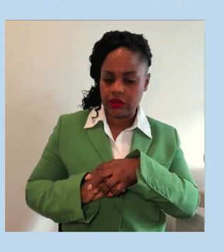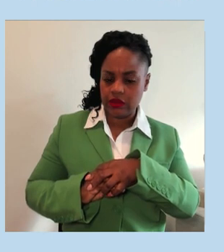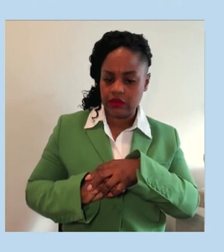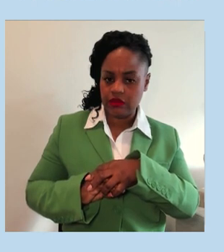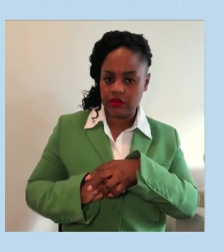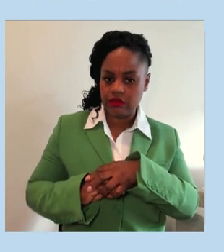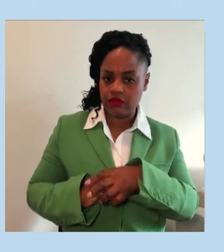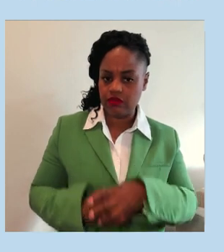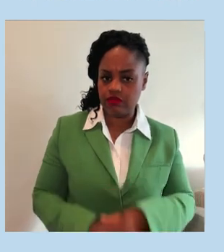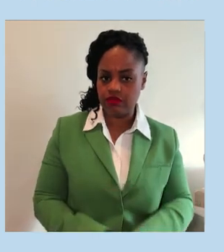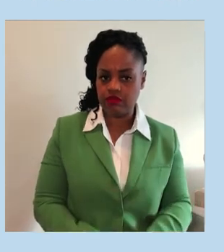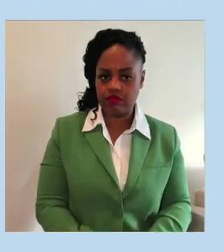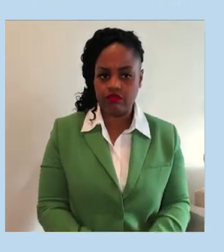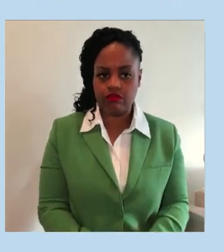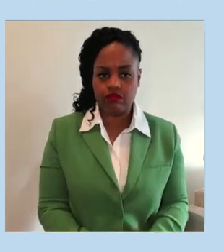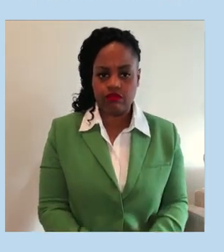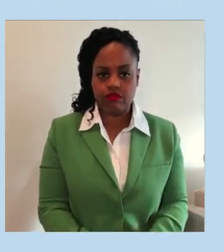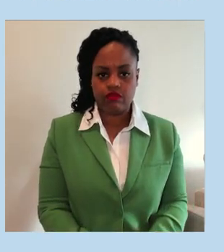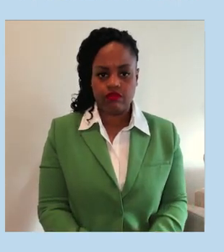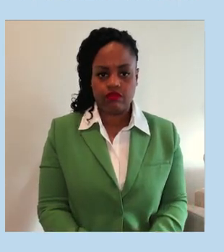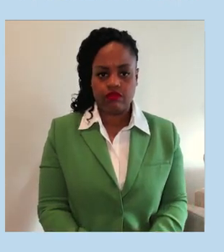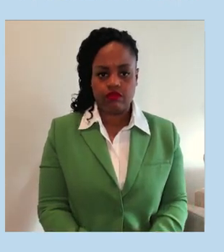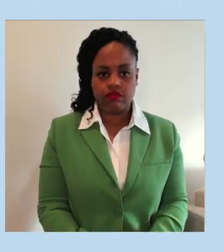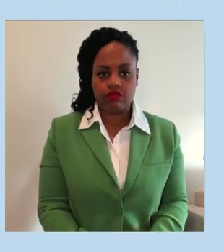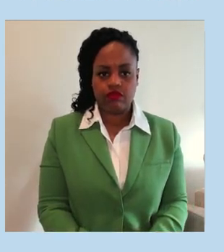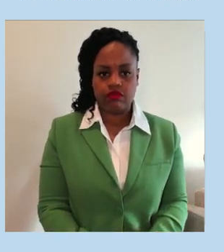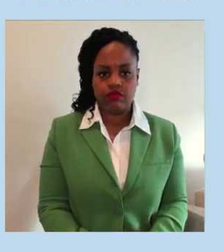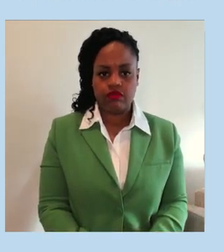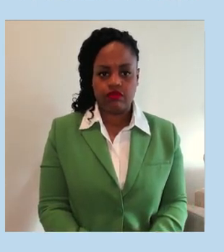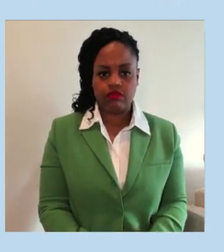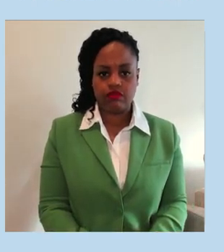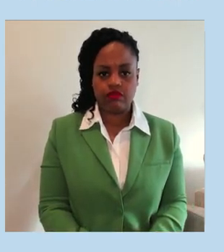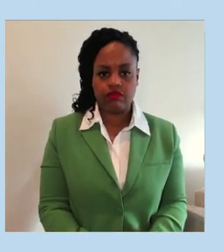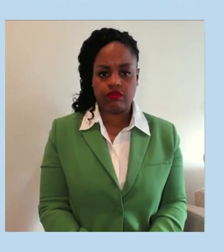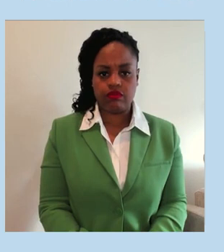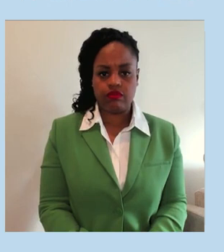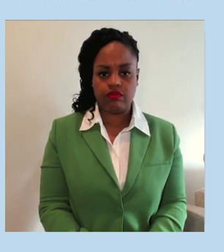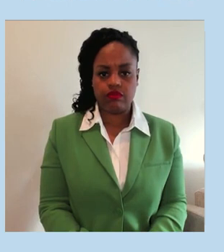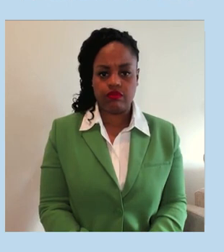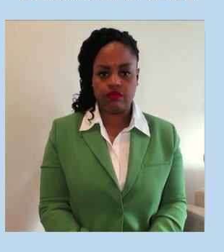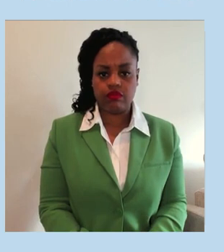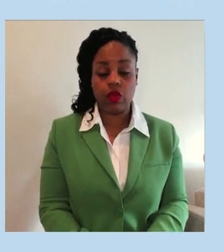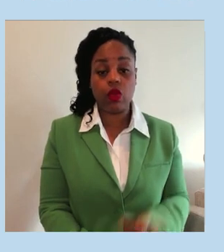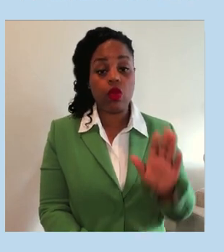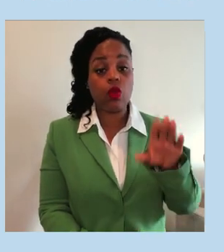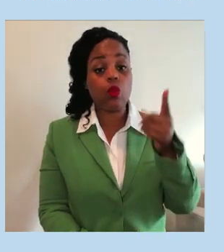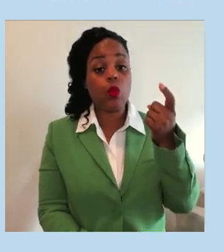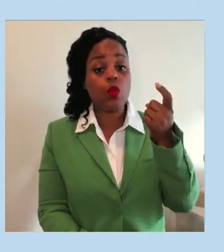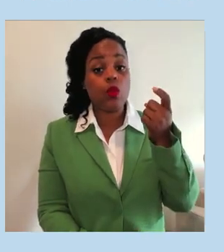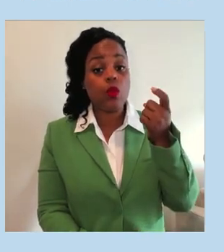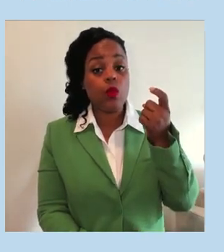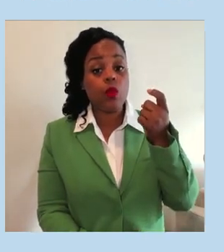Okay, all right, I'm so sorry. Wait, try one more time.